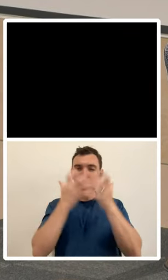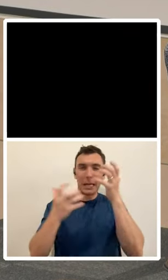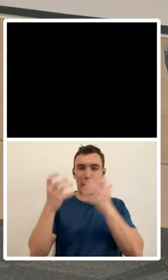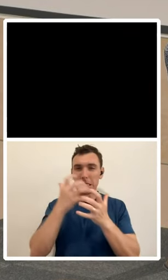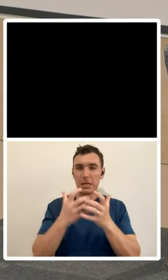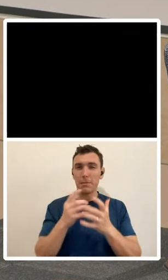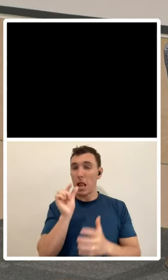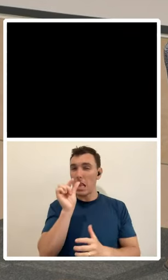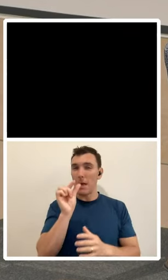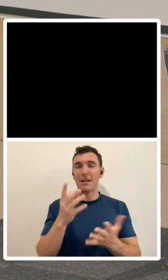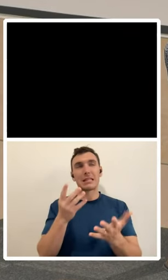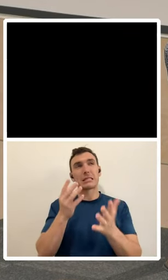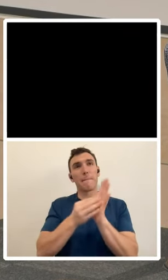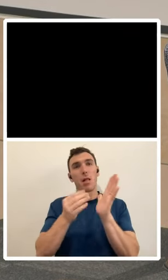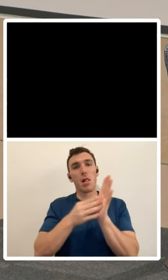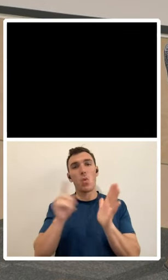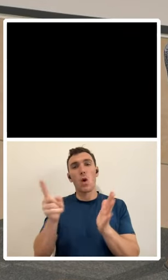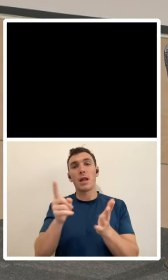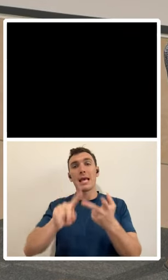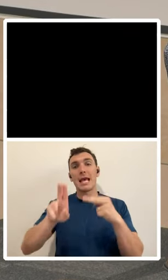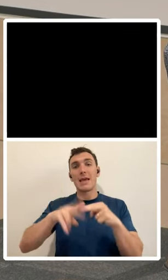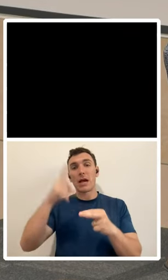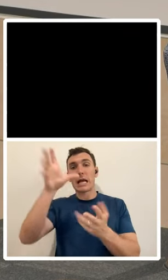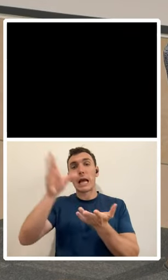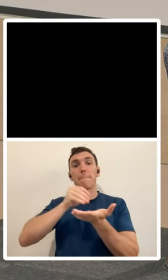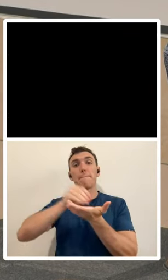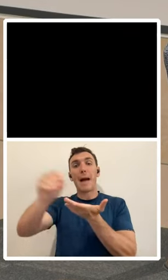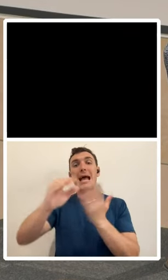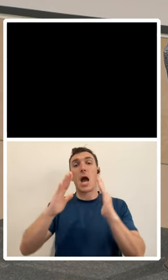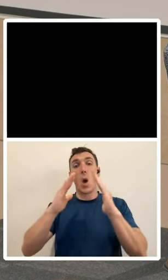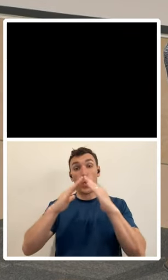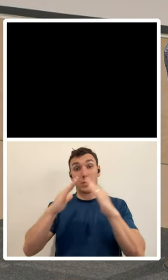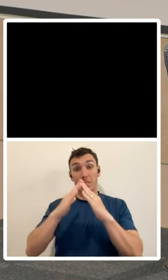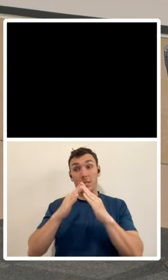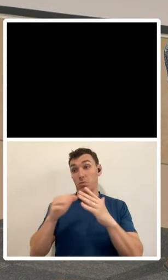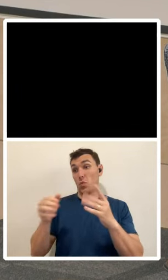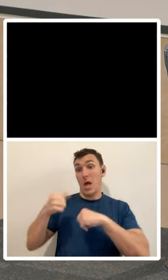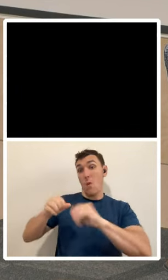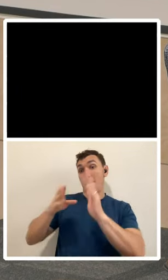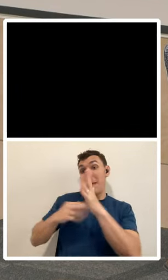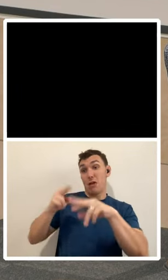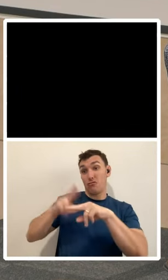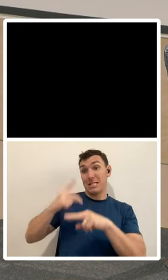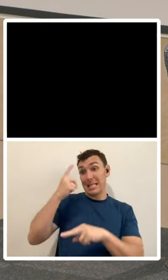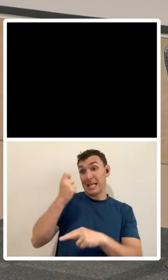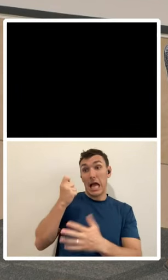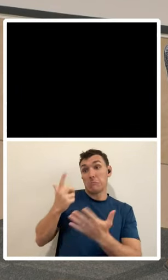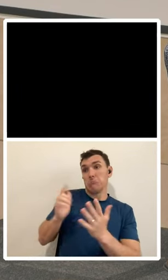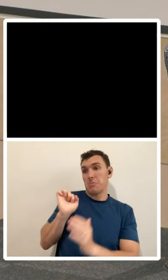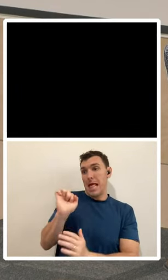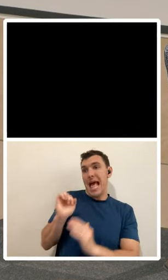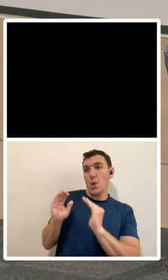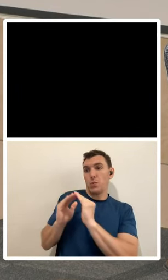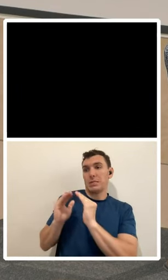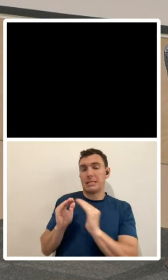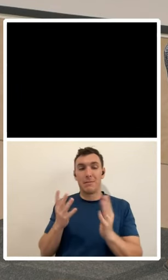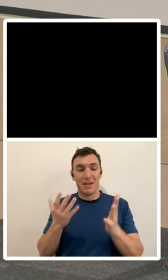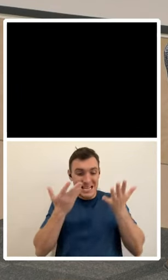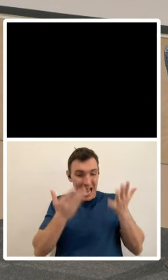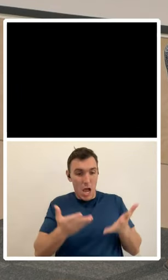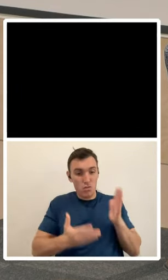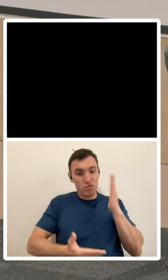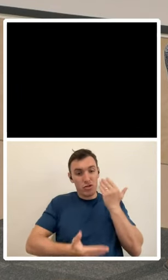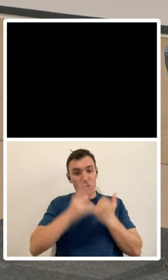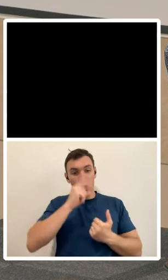see the potential for, you know, very wealthy people to send this line that's like the problem is the